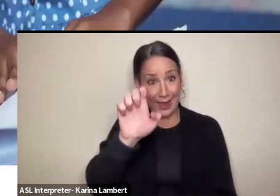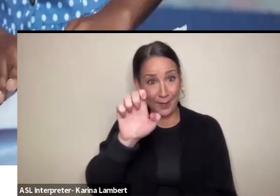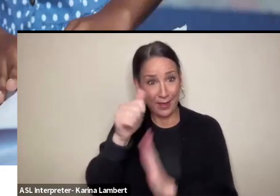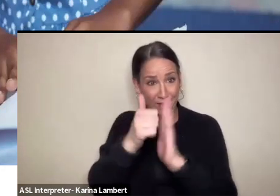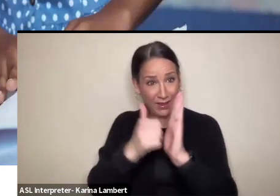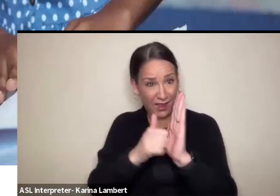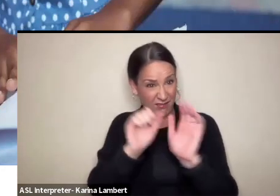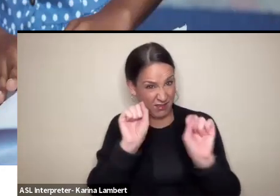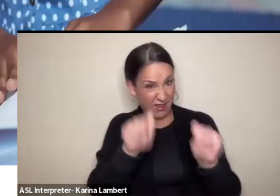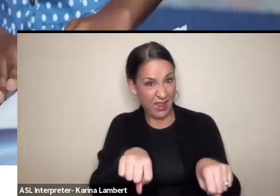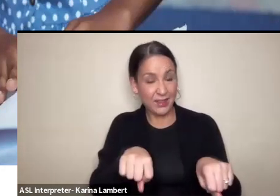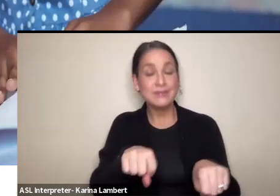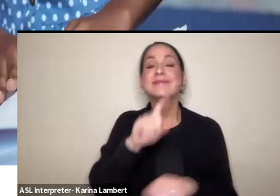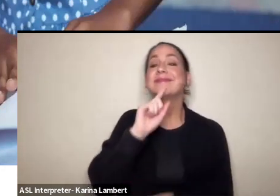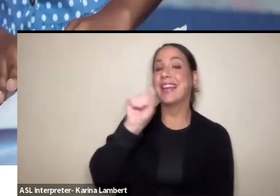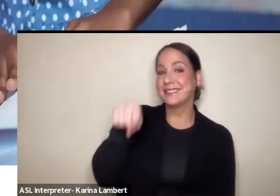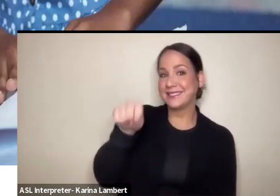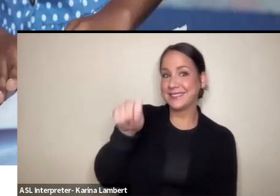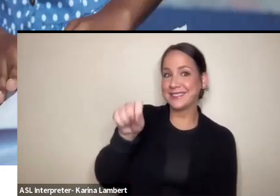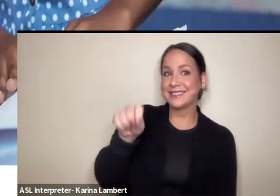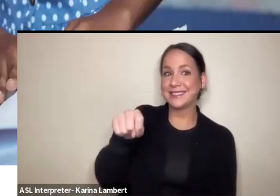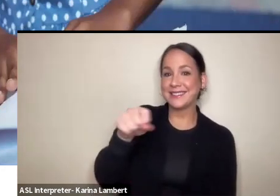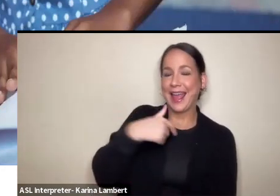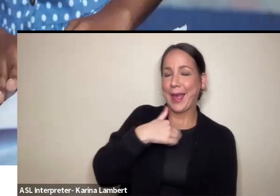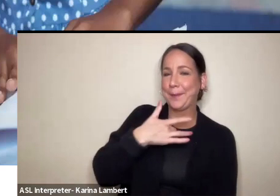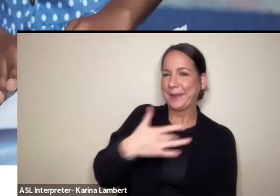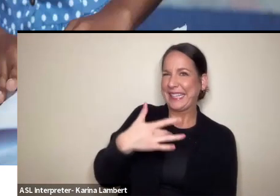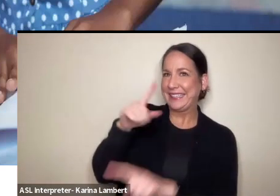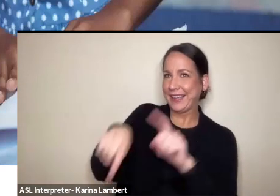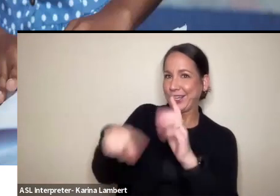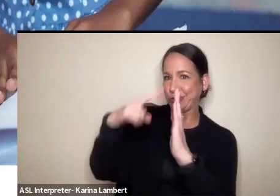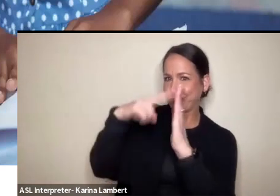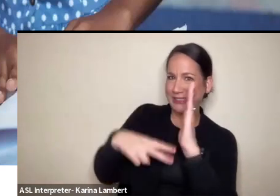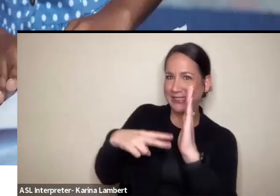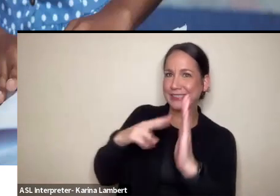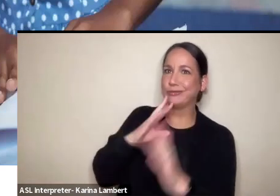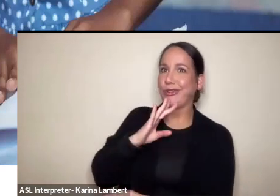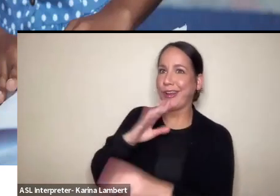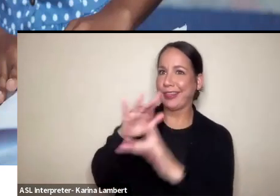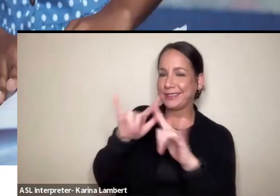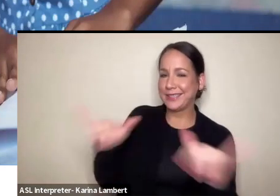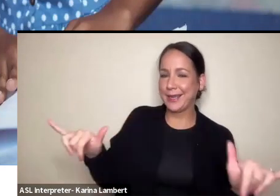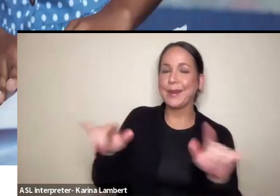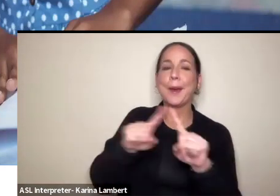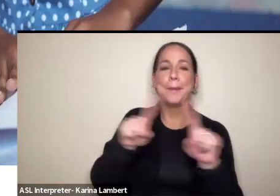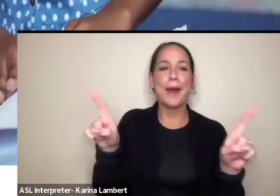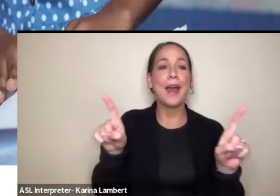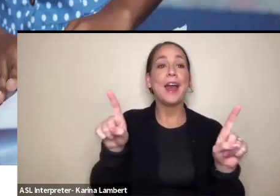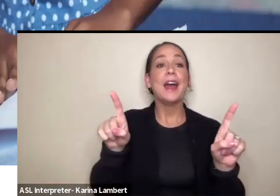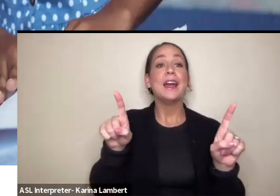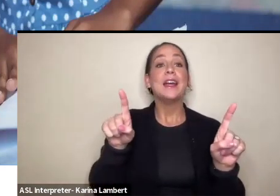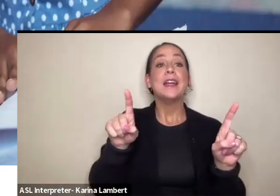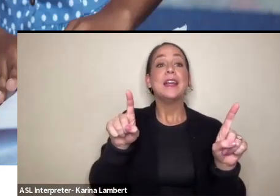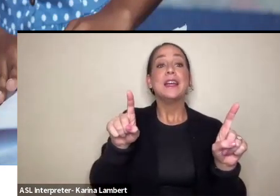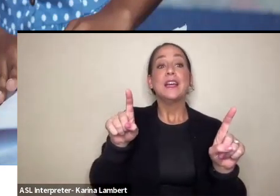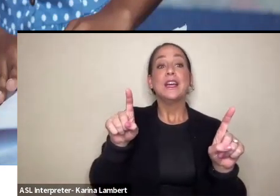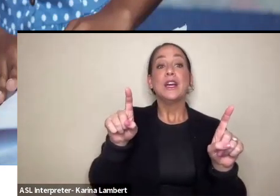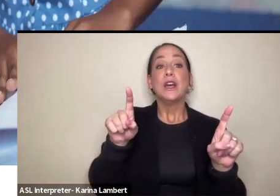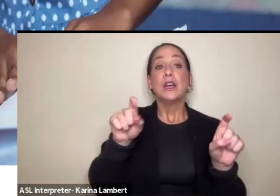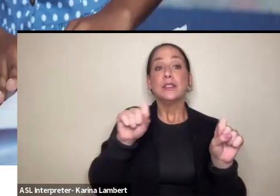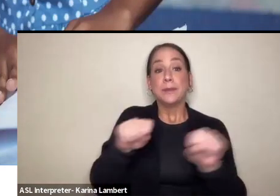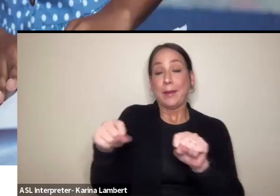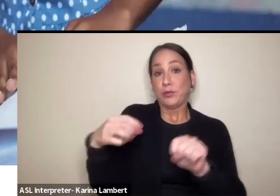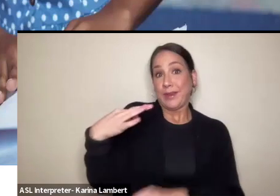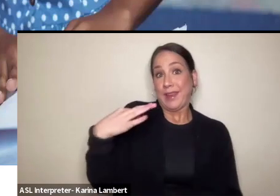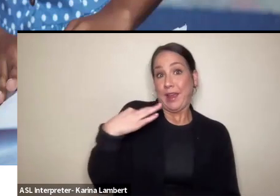yes. I usually cannot read and talk at the same time, but I happened to see that question. So in order to be eligible for an ABLE account, a